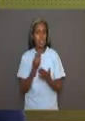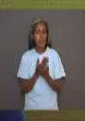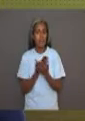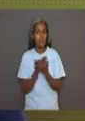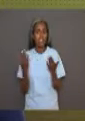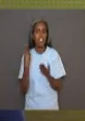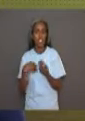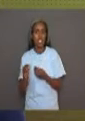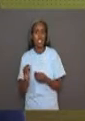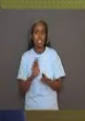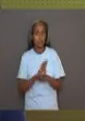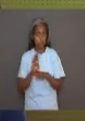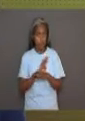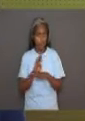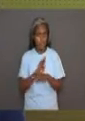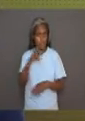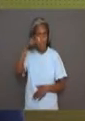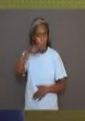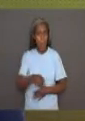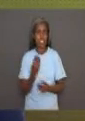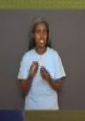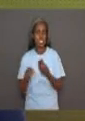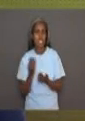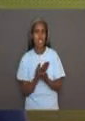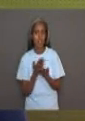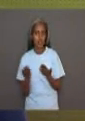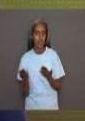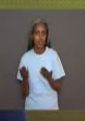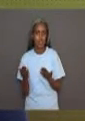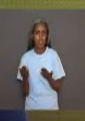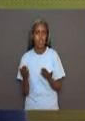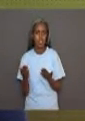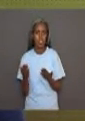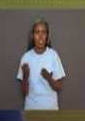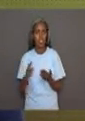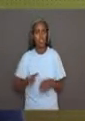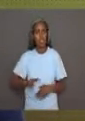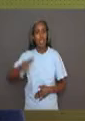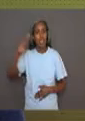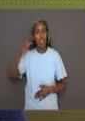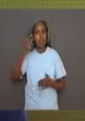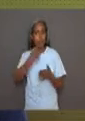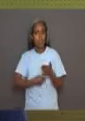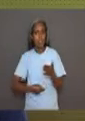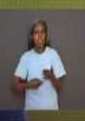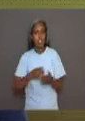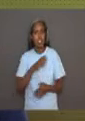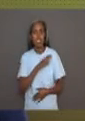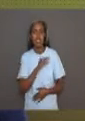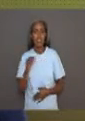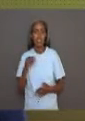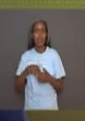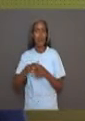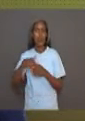merchandising business must sell goods at a higher price than the